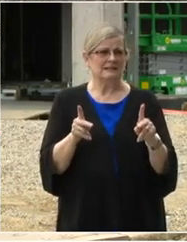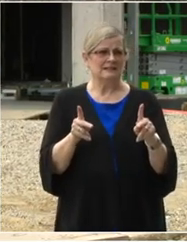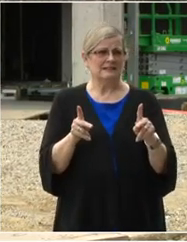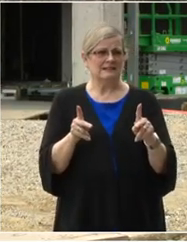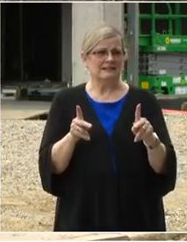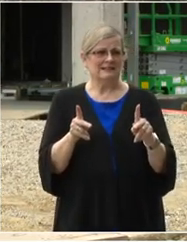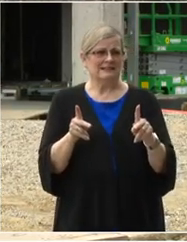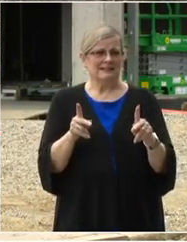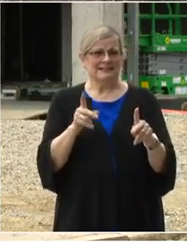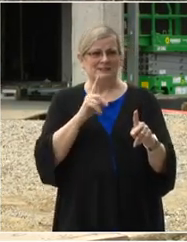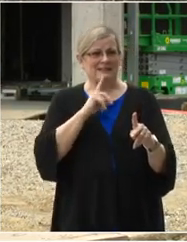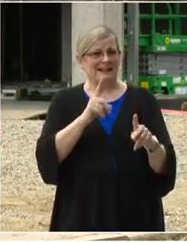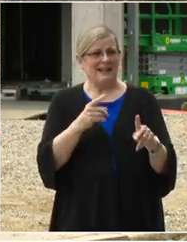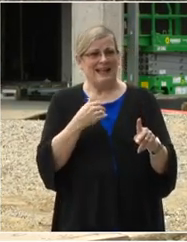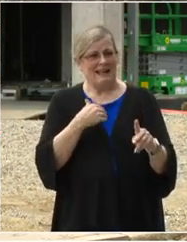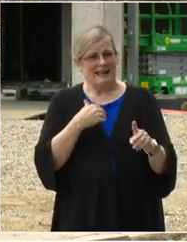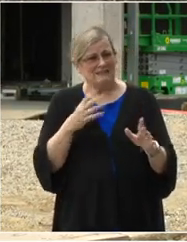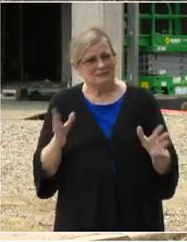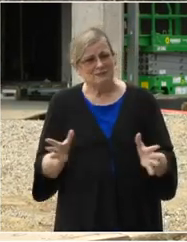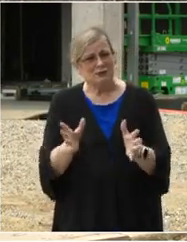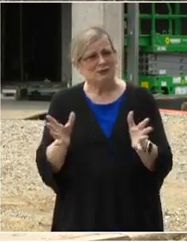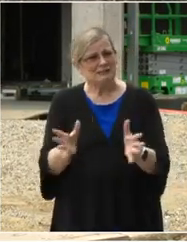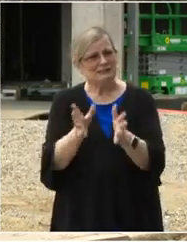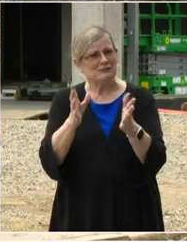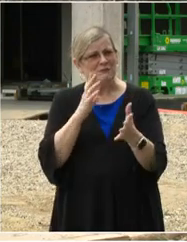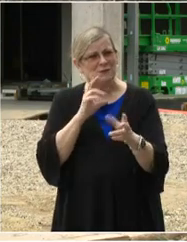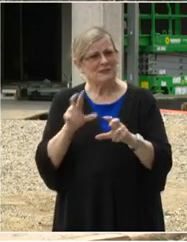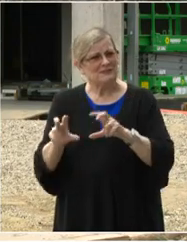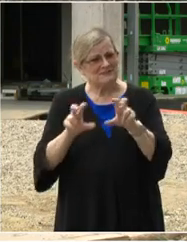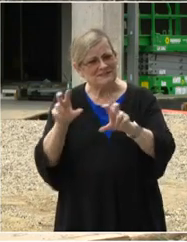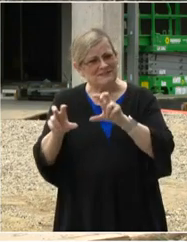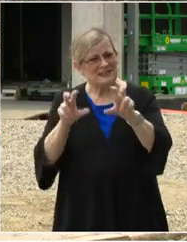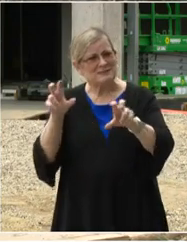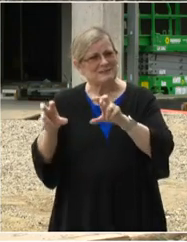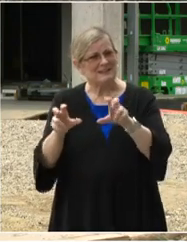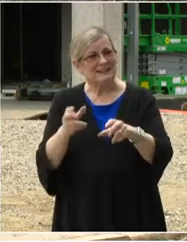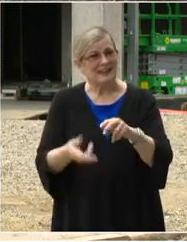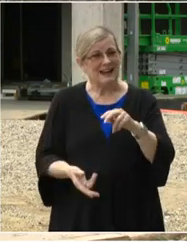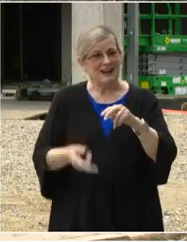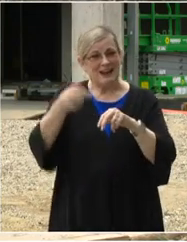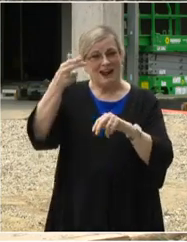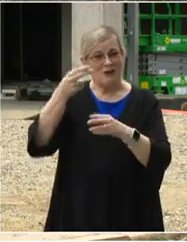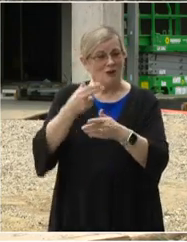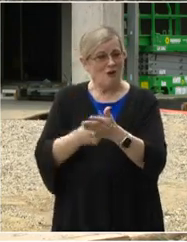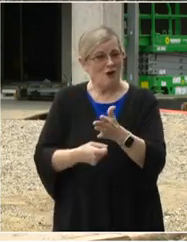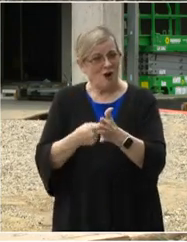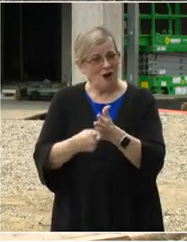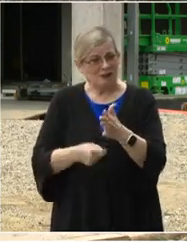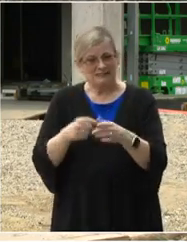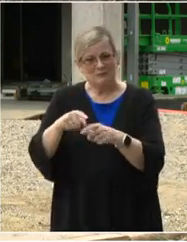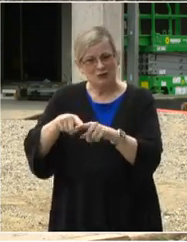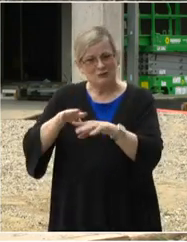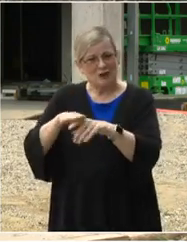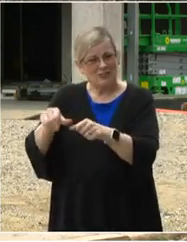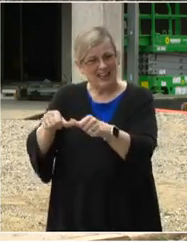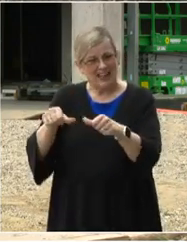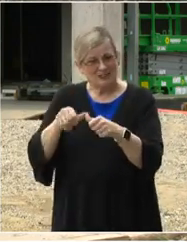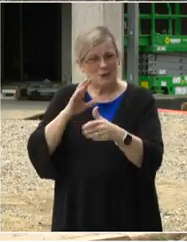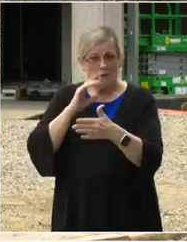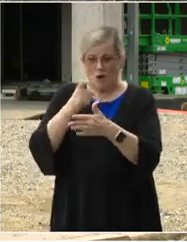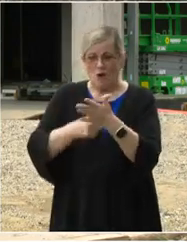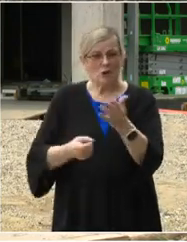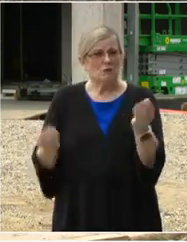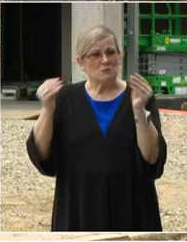to, sometimes the investment in a higher cost area for the same unit is more. All right.